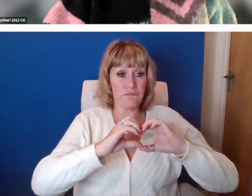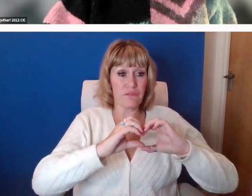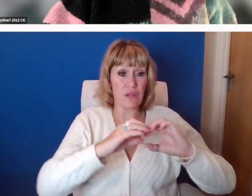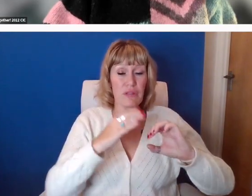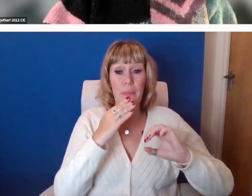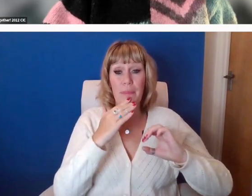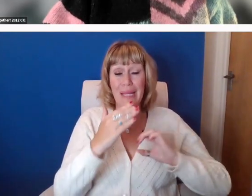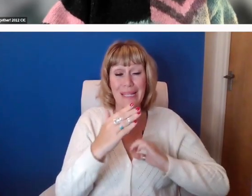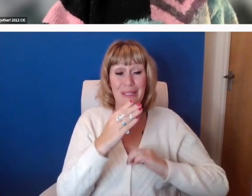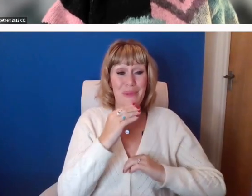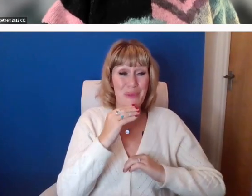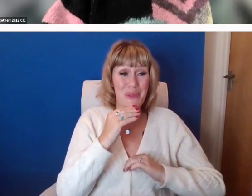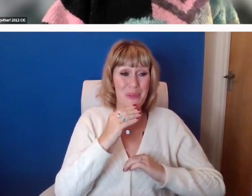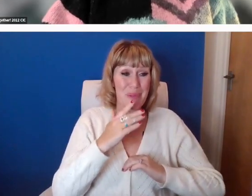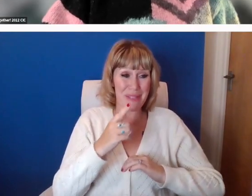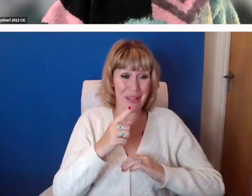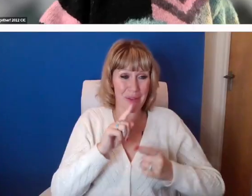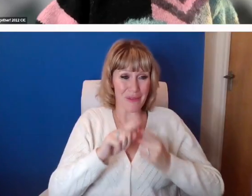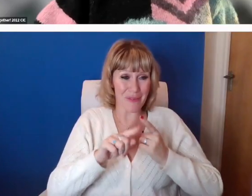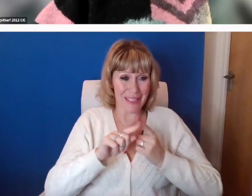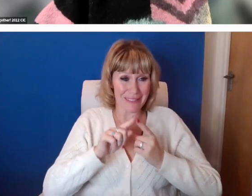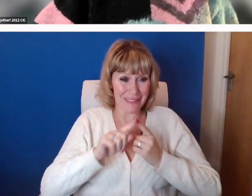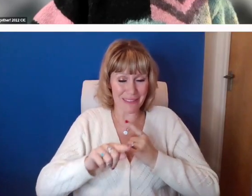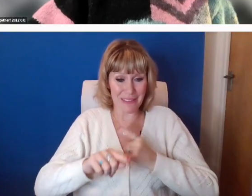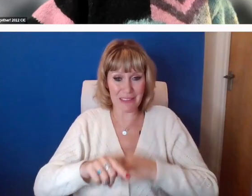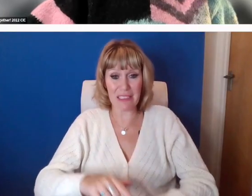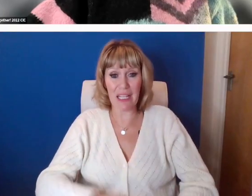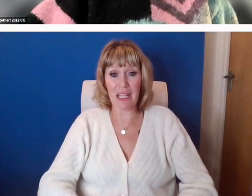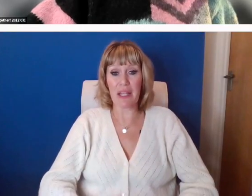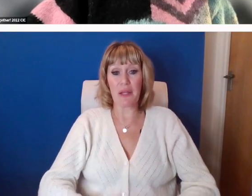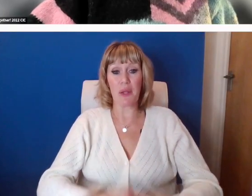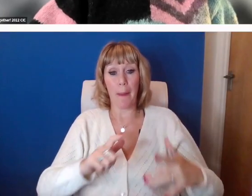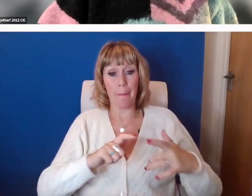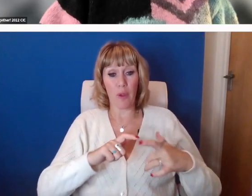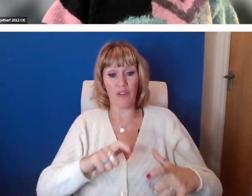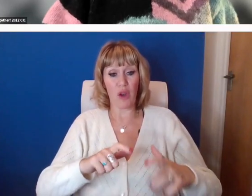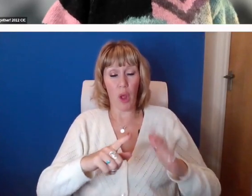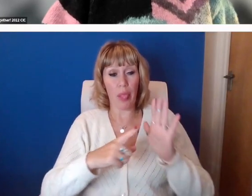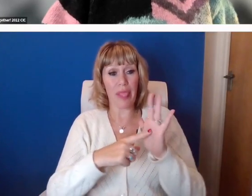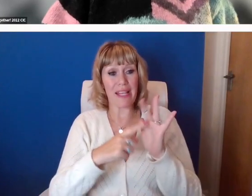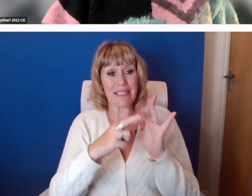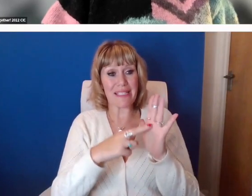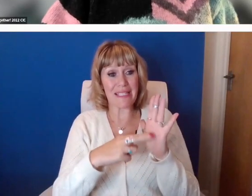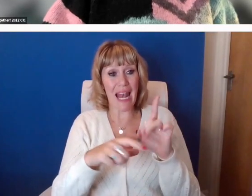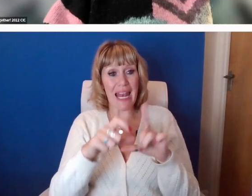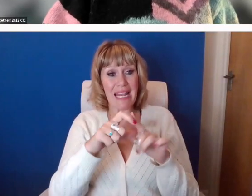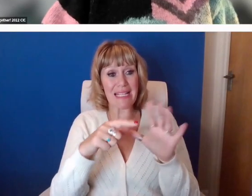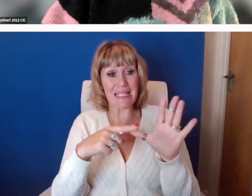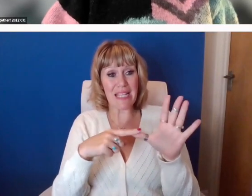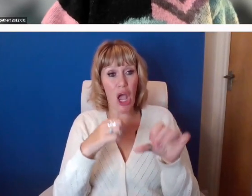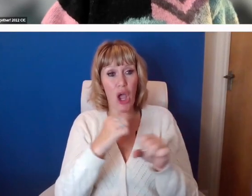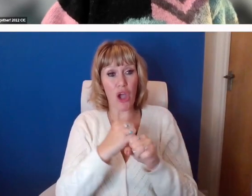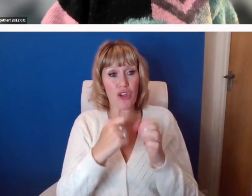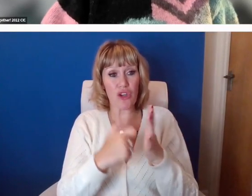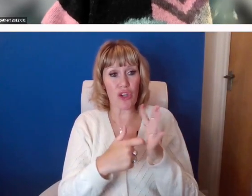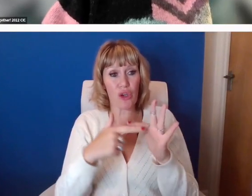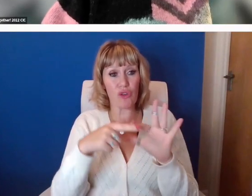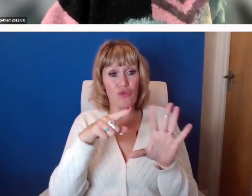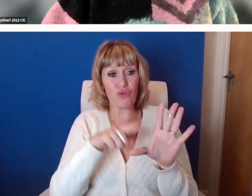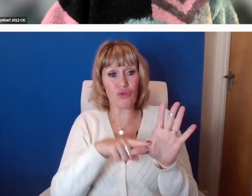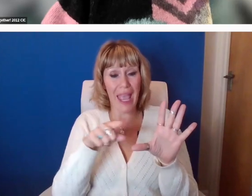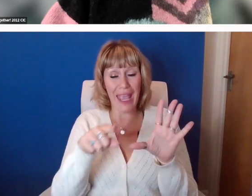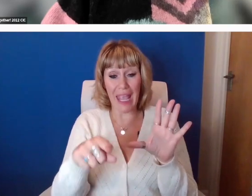the reactions. So moving on, this is Linda Gray. And I would say it's a more